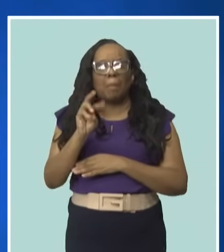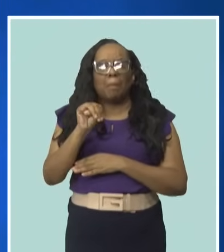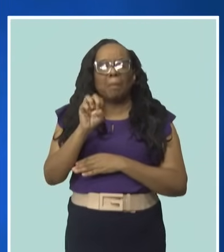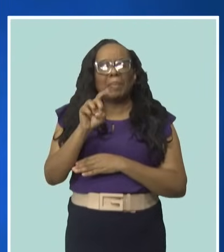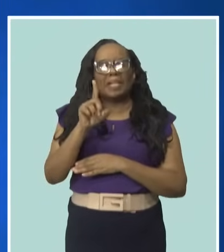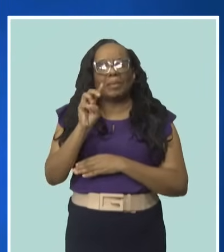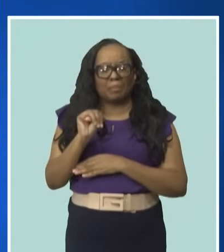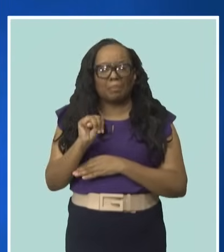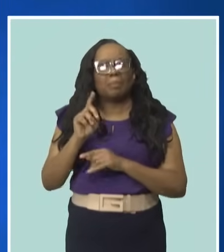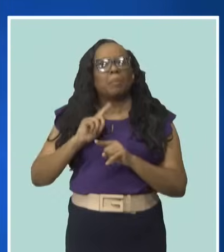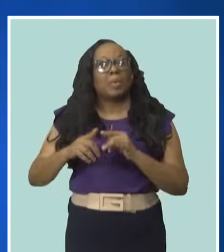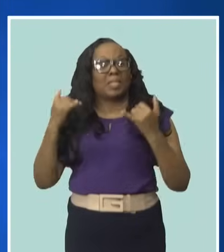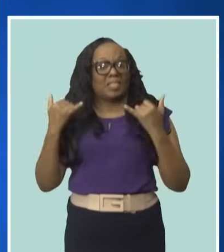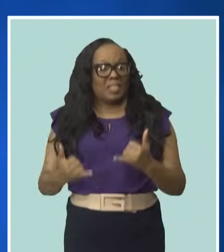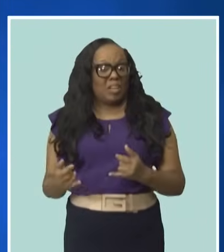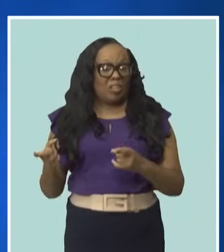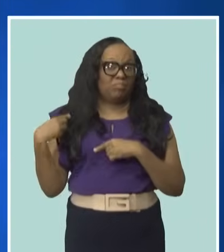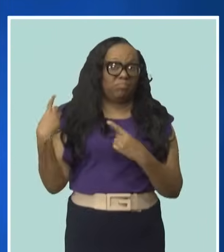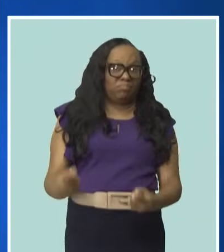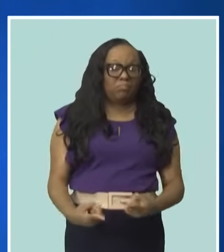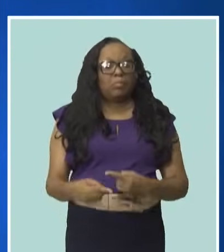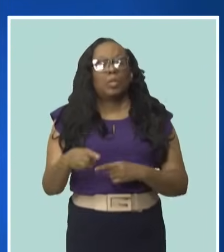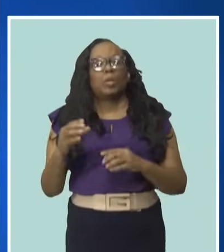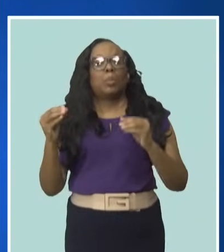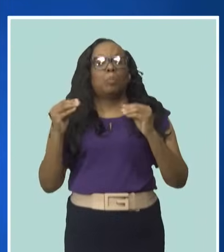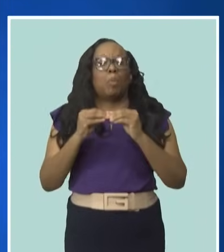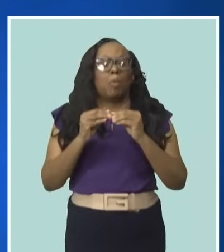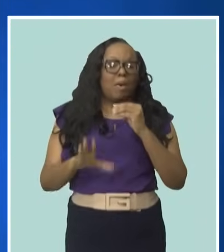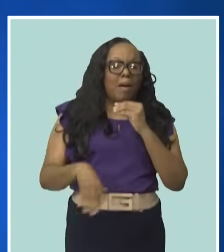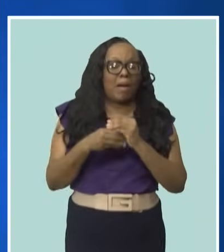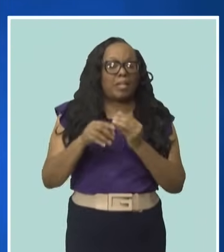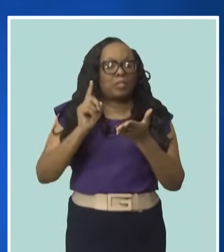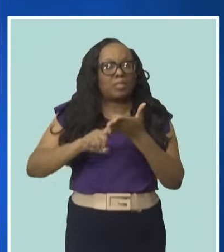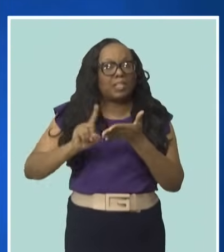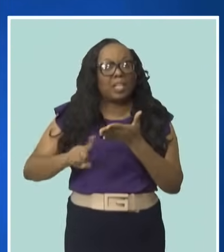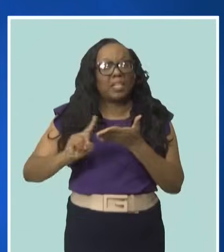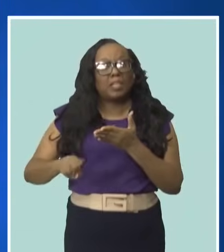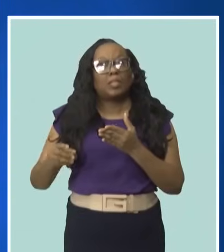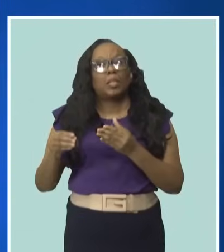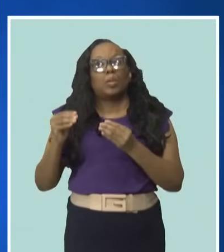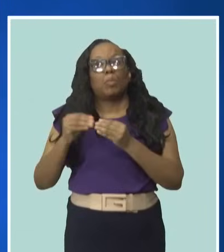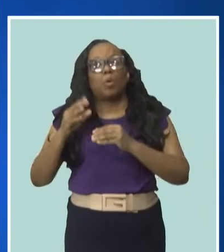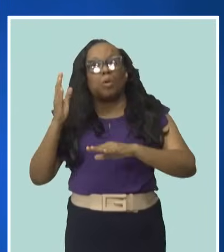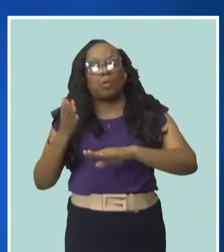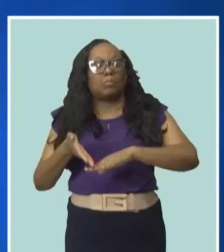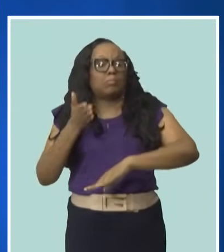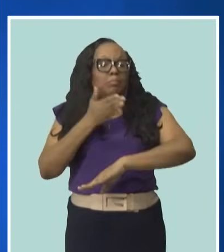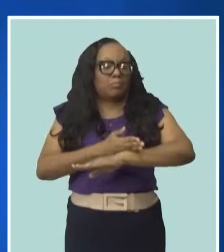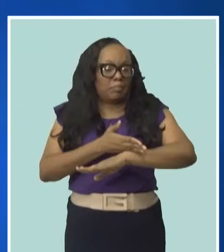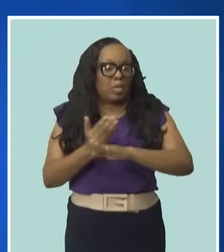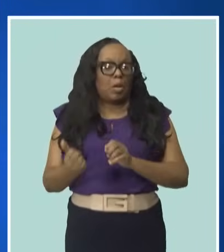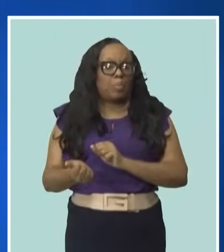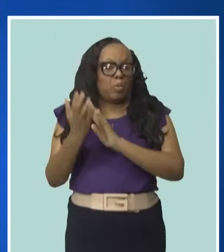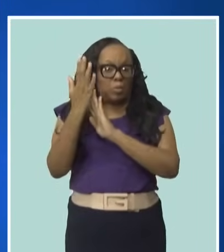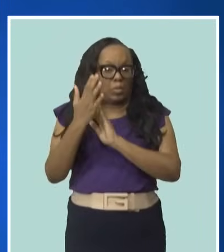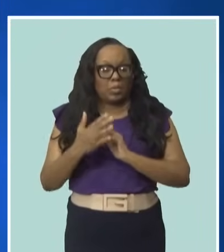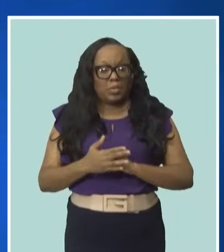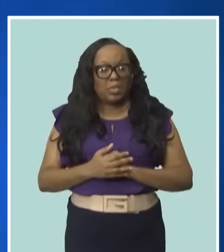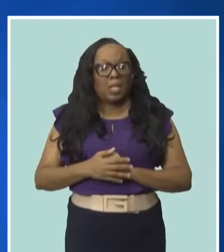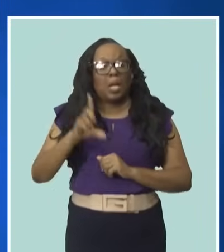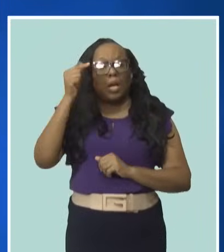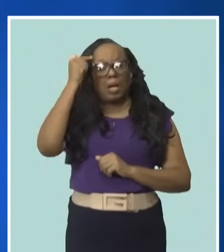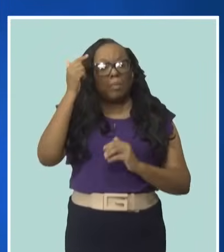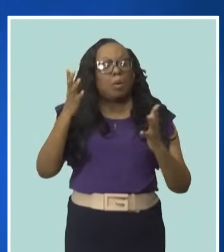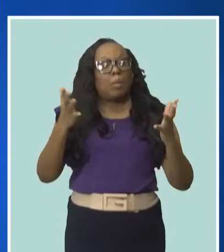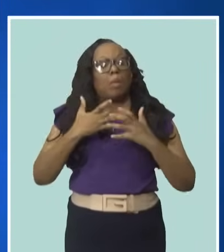have the benefit of that additional research, which gives us an updated approach. Minister Cummins says government also